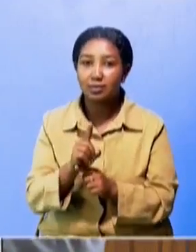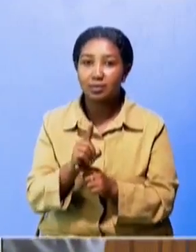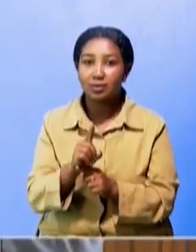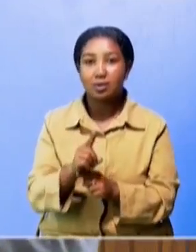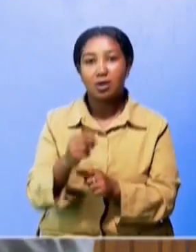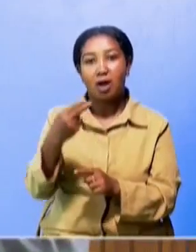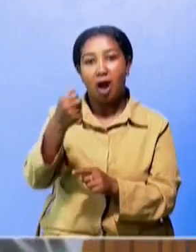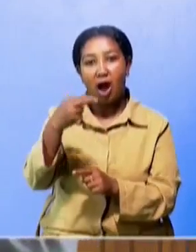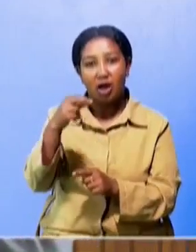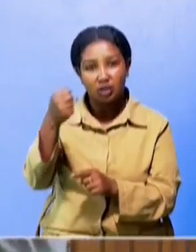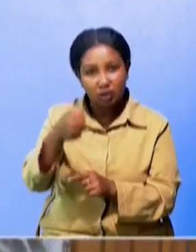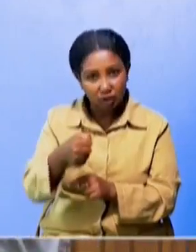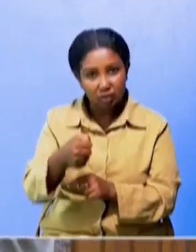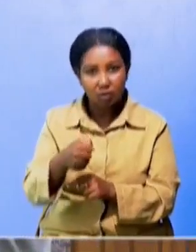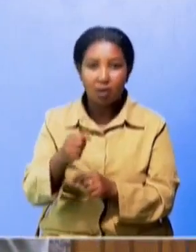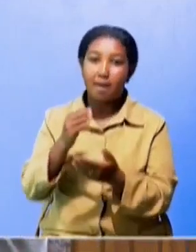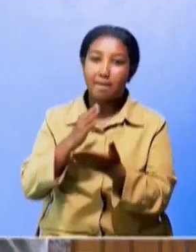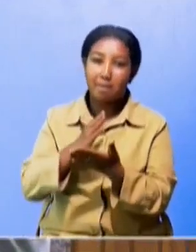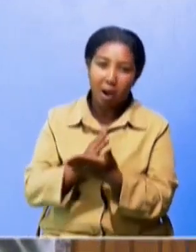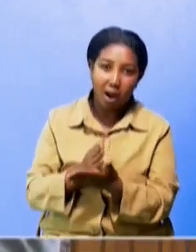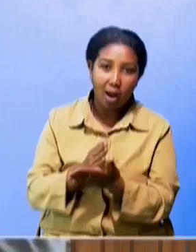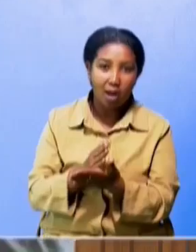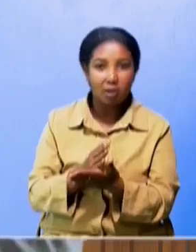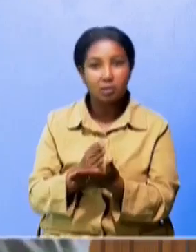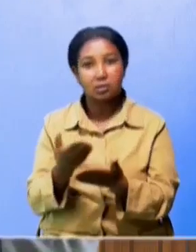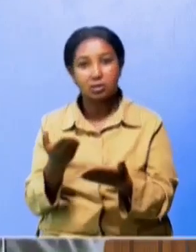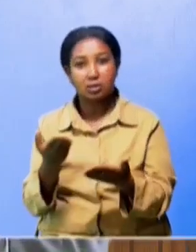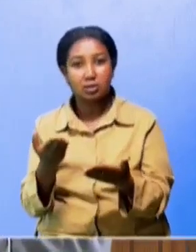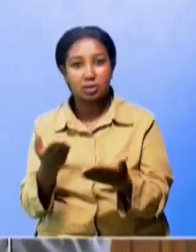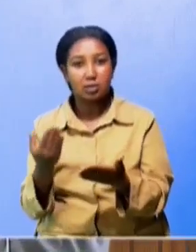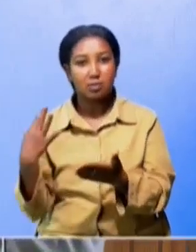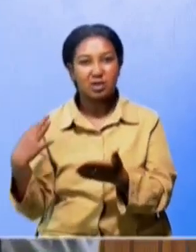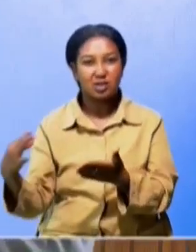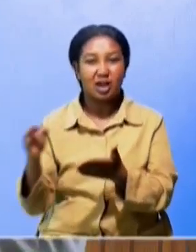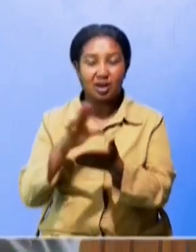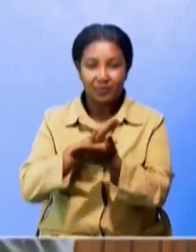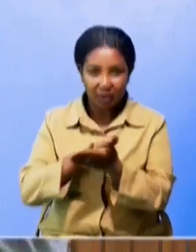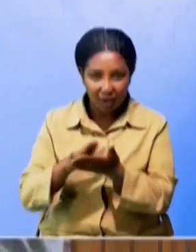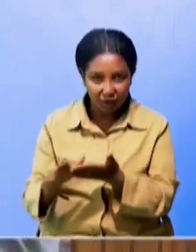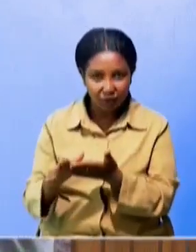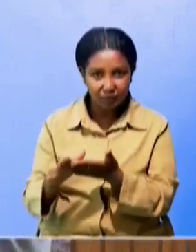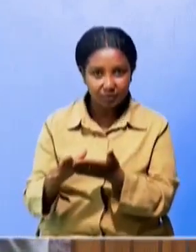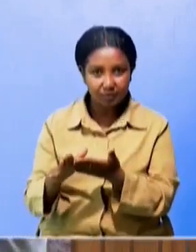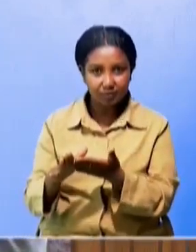harsh, mild, tooth decay, personal hygiene,